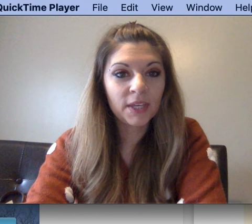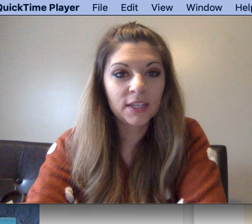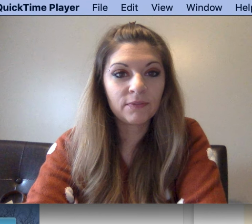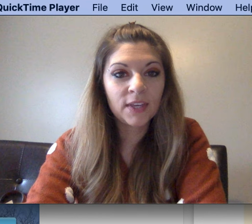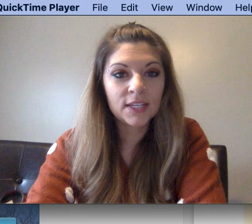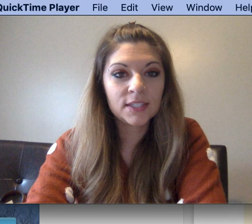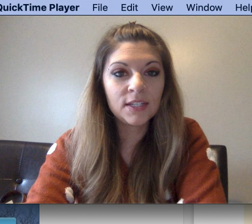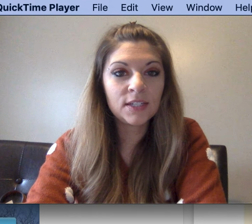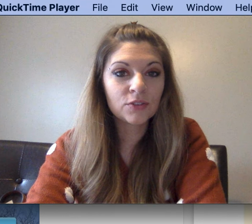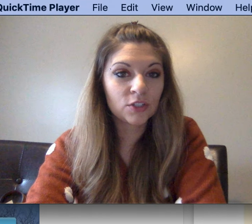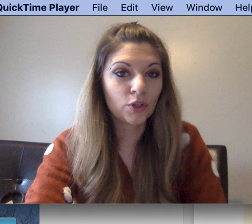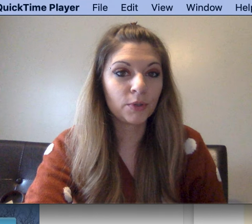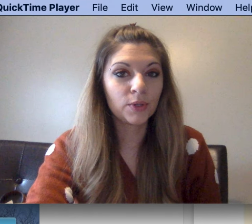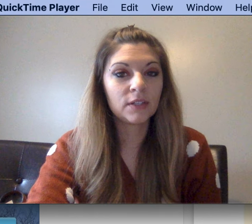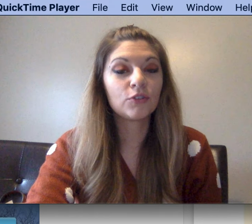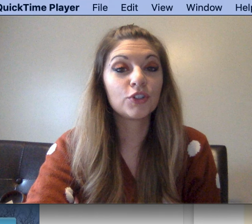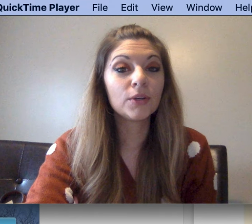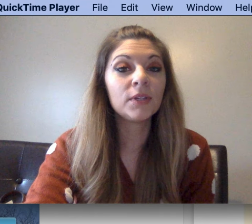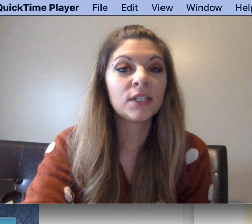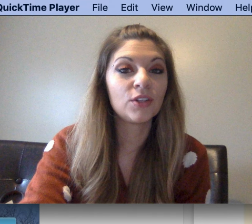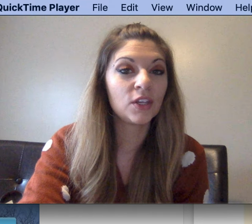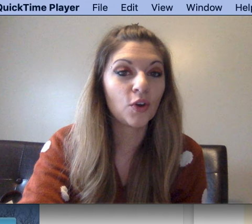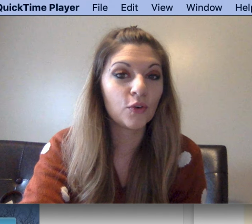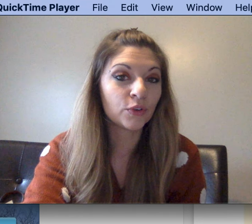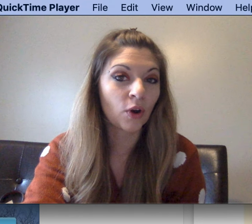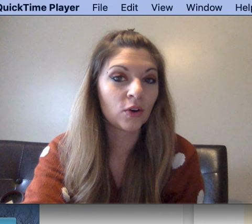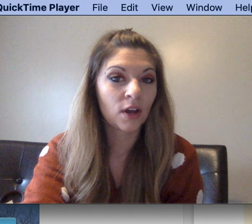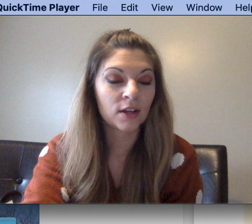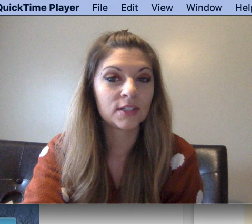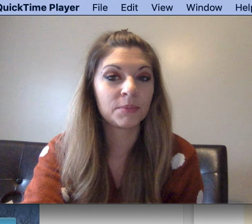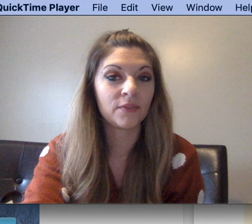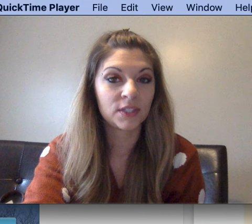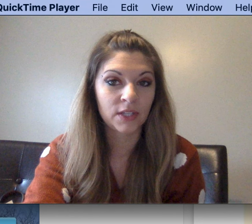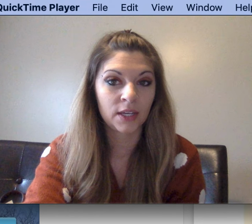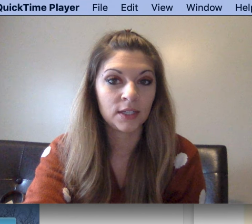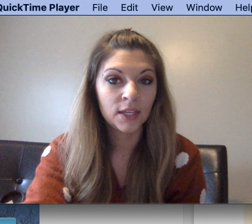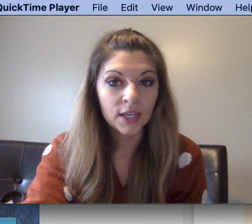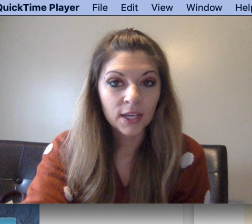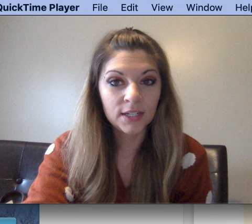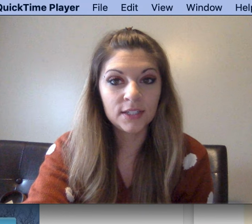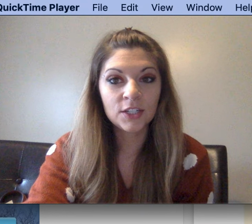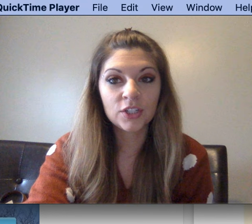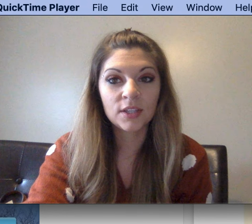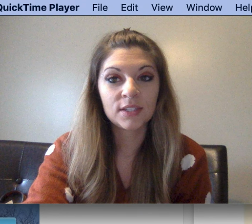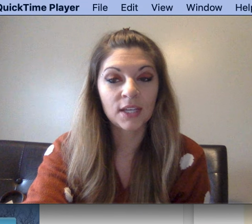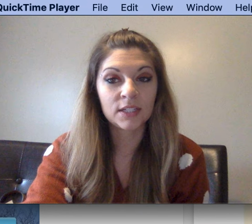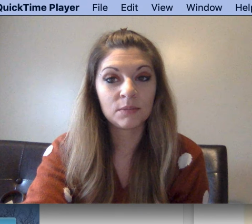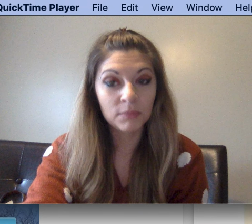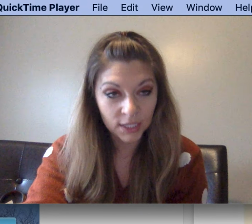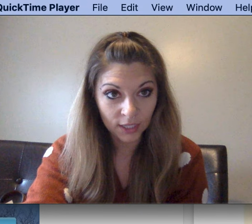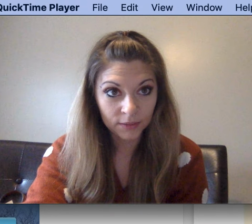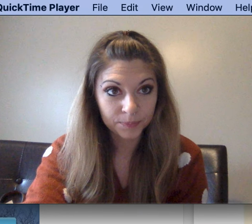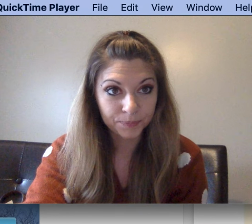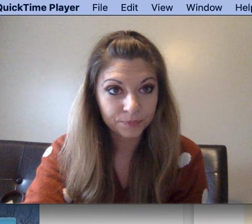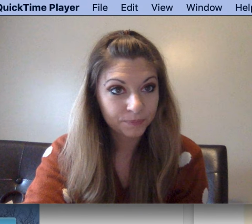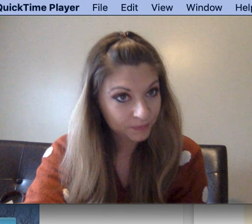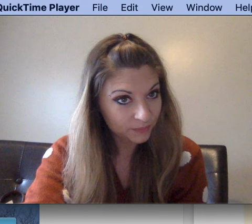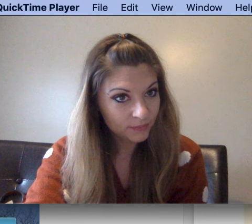shape that conveys details contributing to the overall concept of a sign, in addition to the sign's